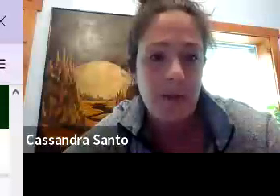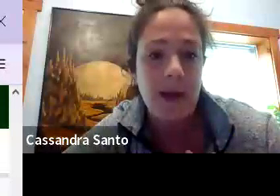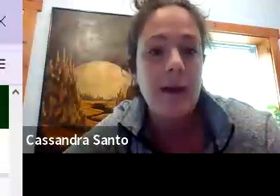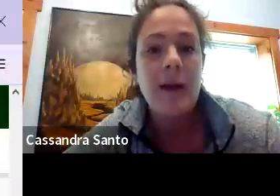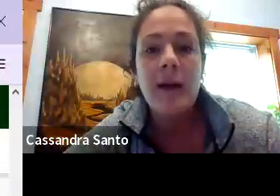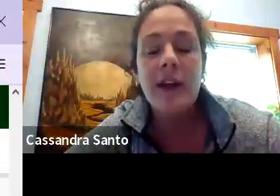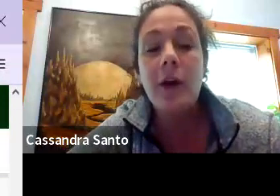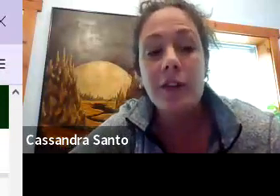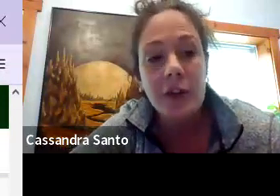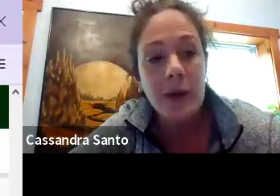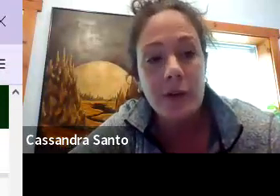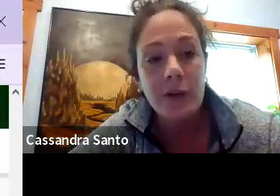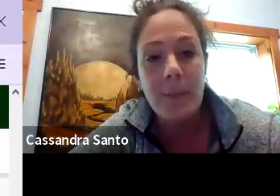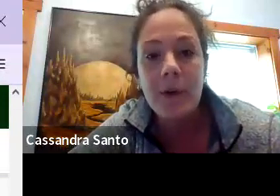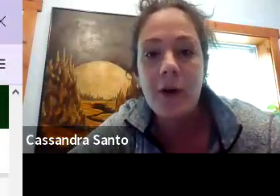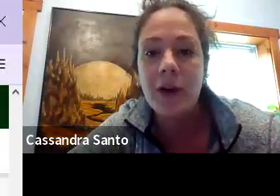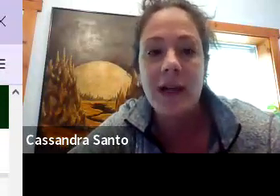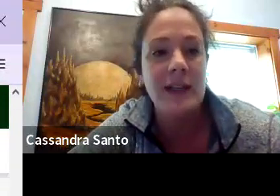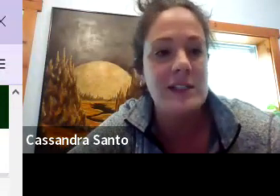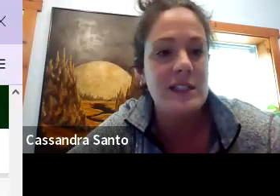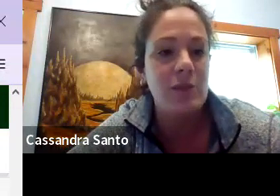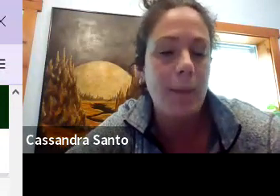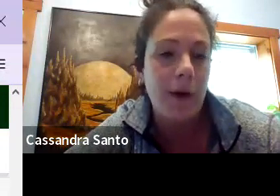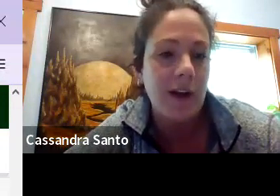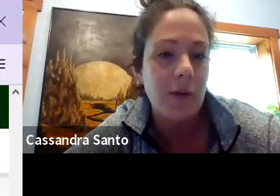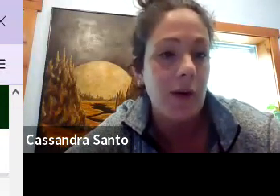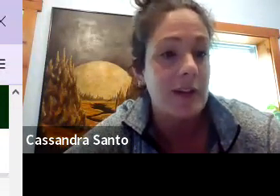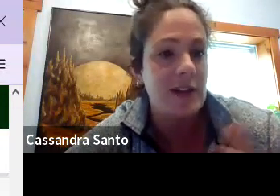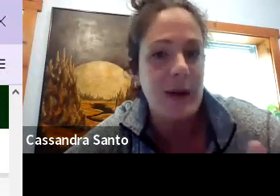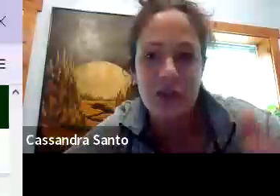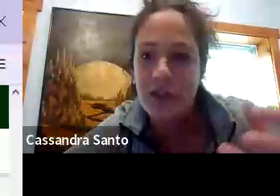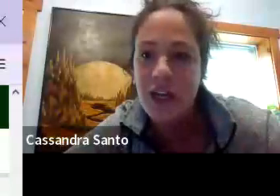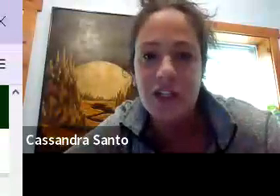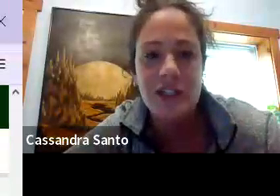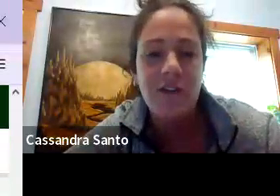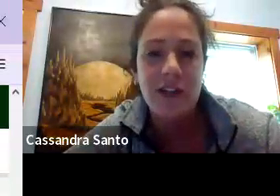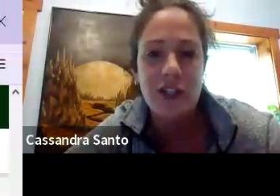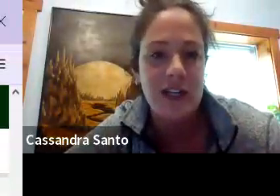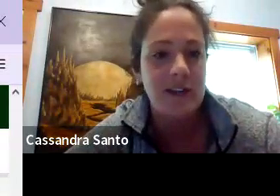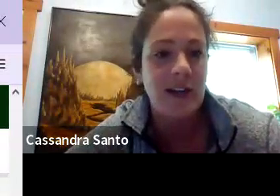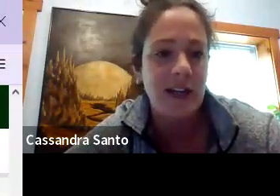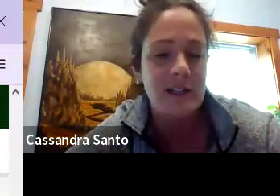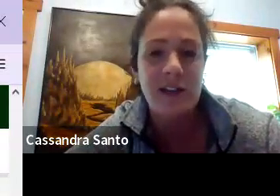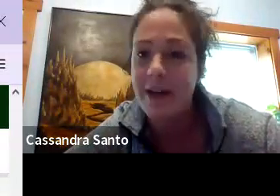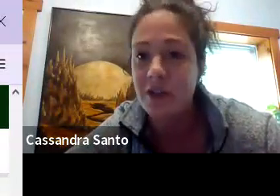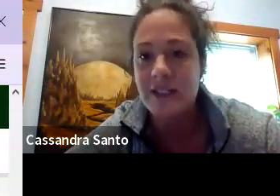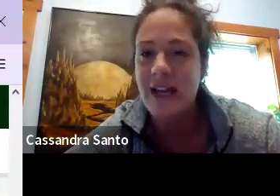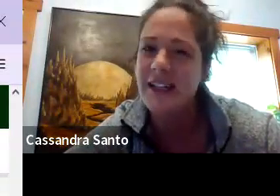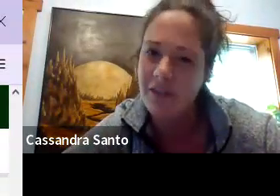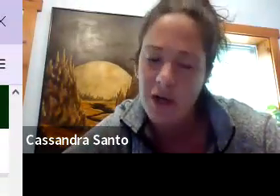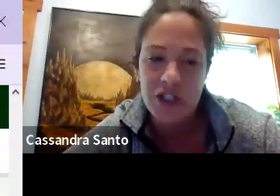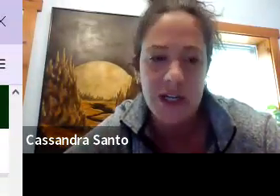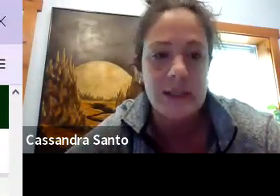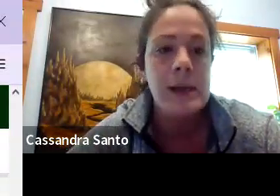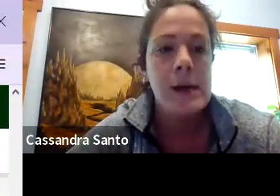guidance document. Then also under November, we're getting into this webinar here where it says special education definition. That's going to get into specially